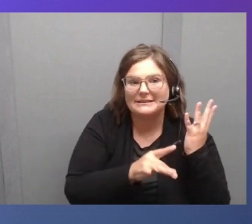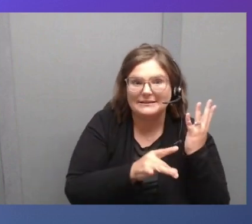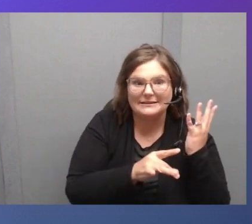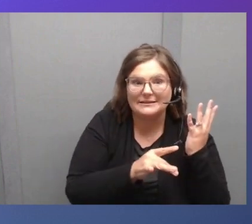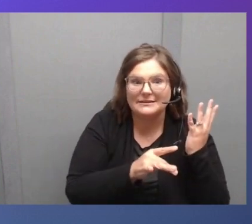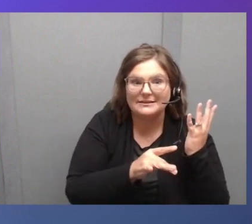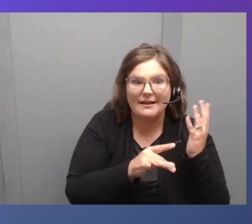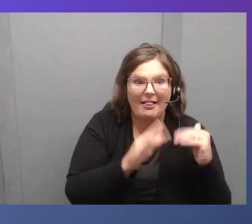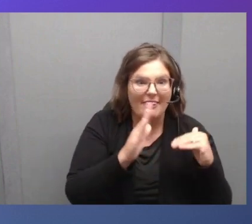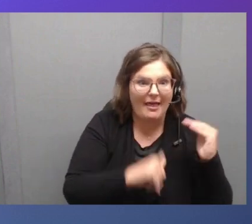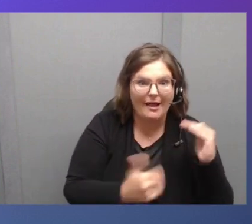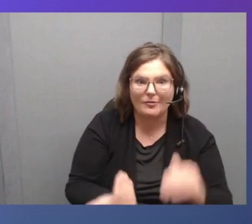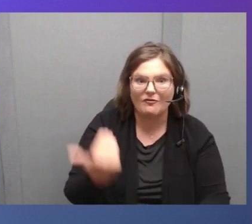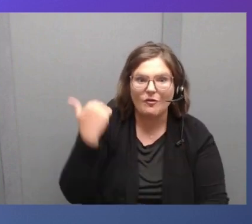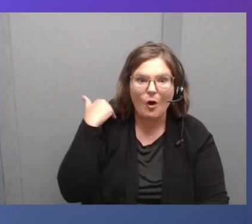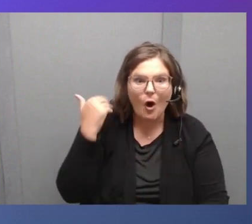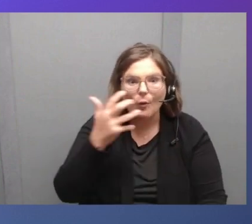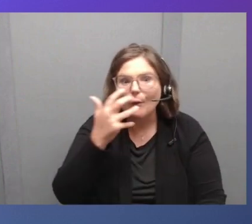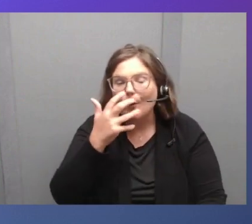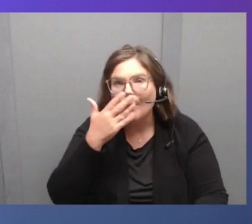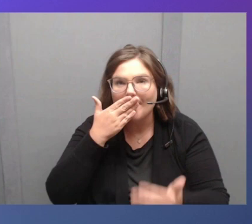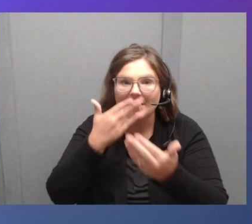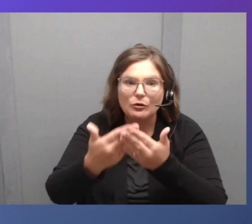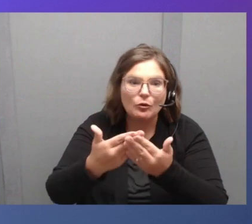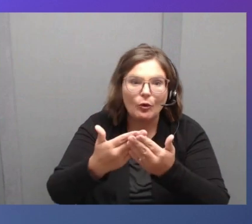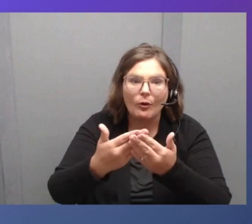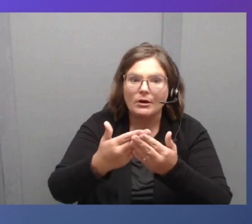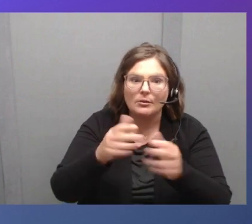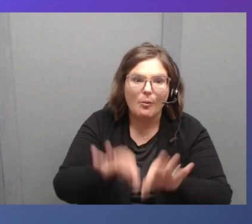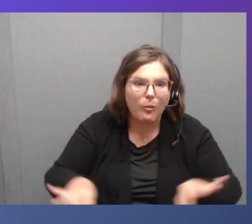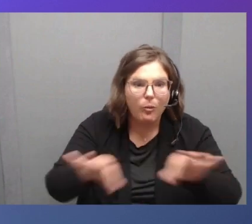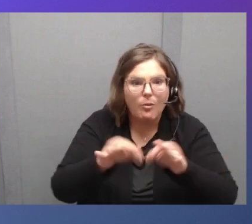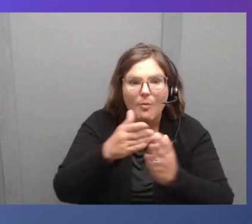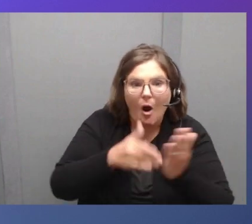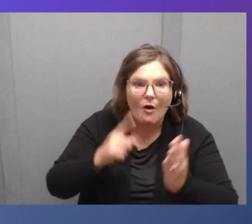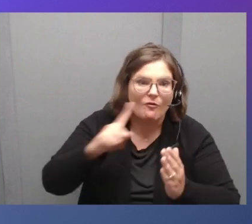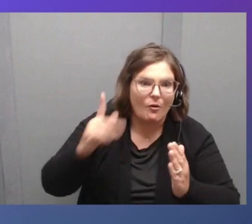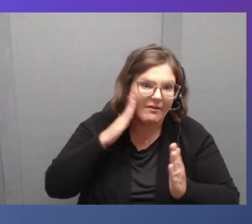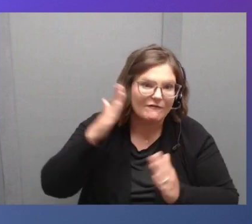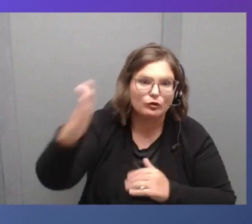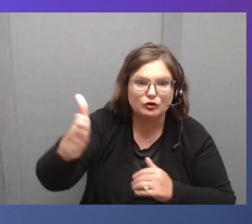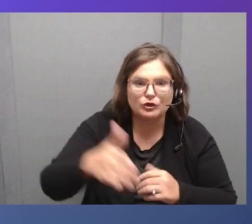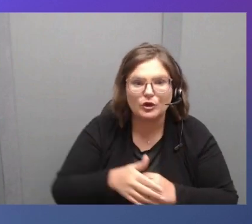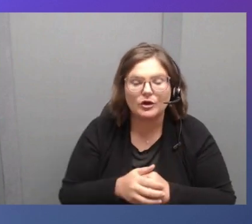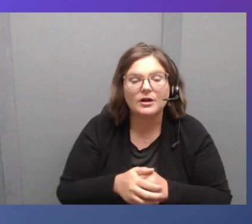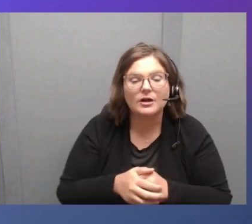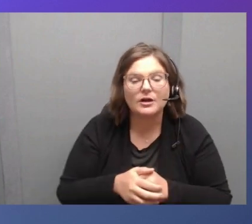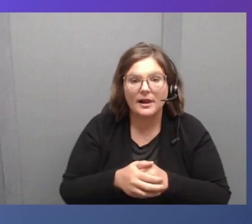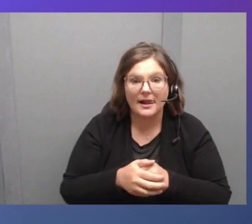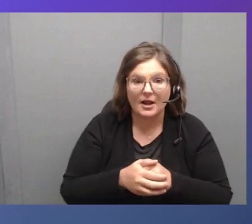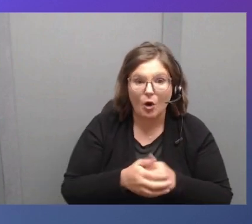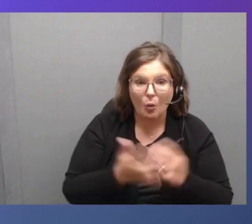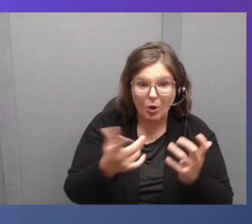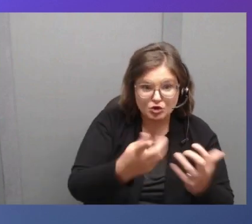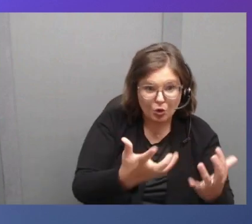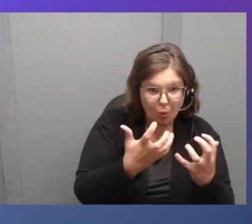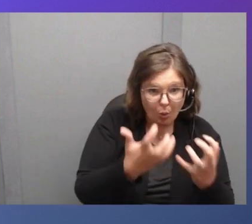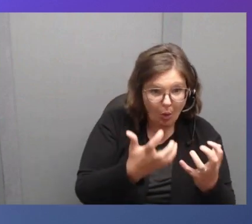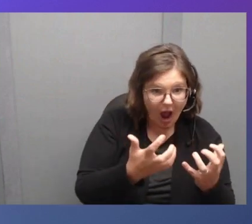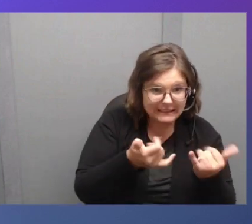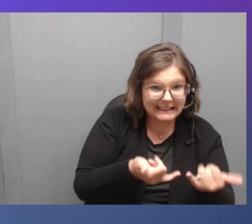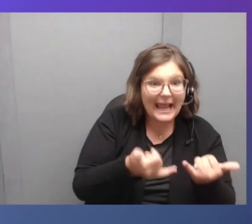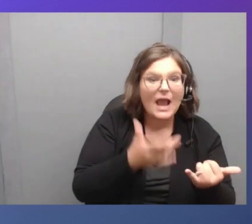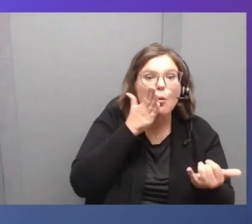for the next generation, not just of applications, but stringent user demands. What you wanted today will change in a year from now.